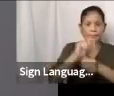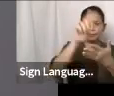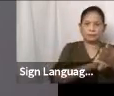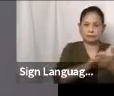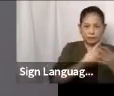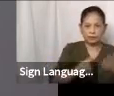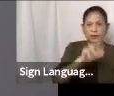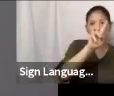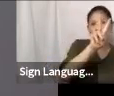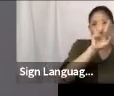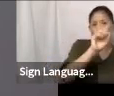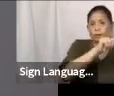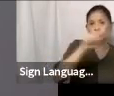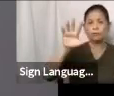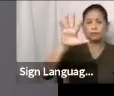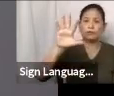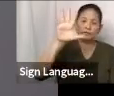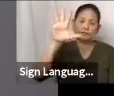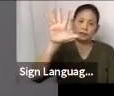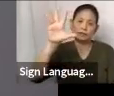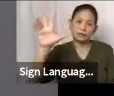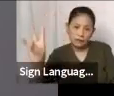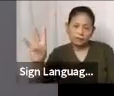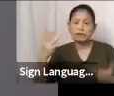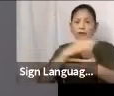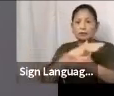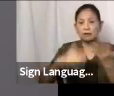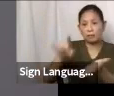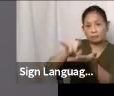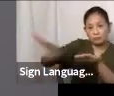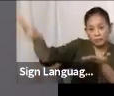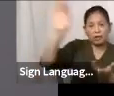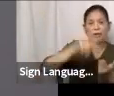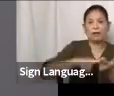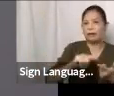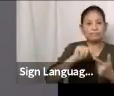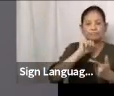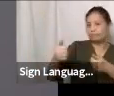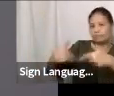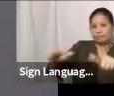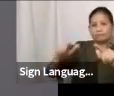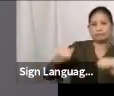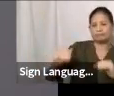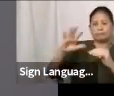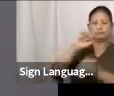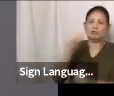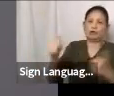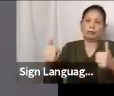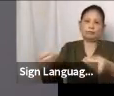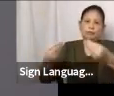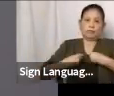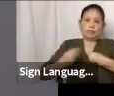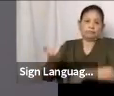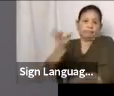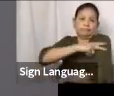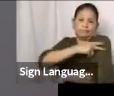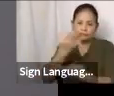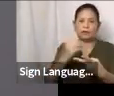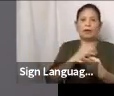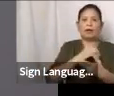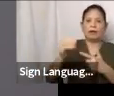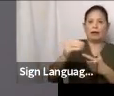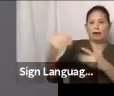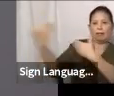57%, including being fired, denial of promotion, or harassed. The discrimination